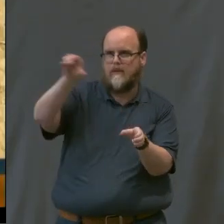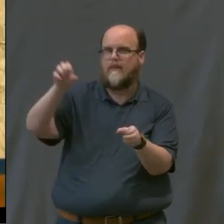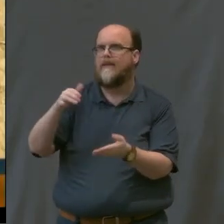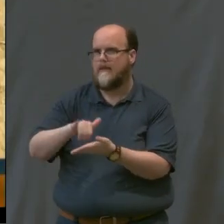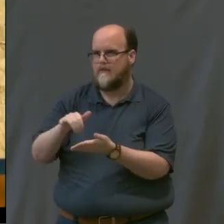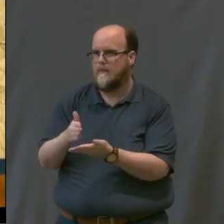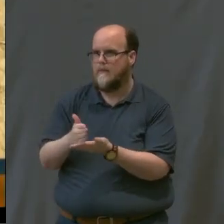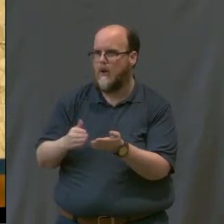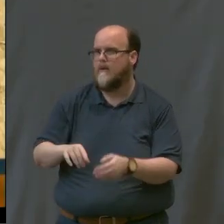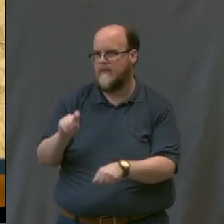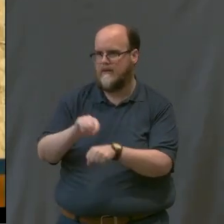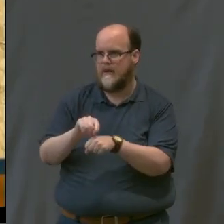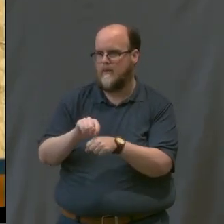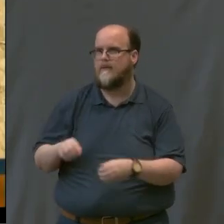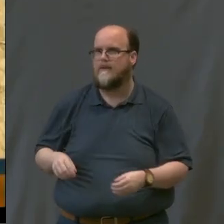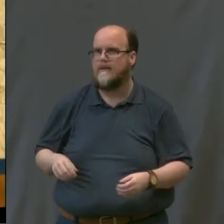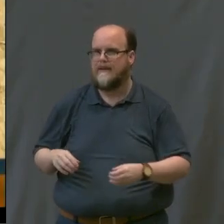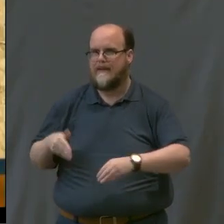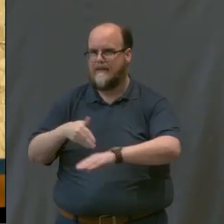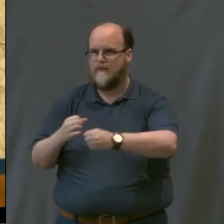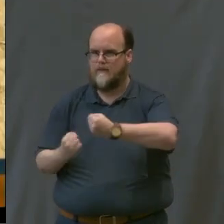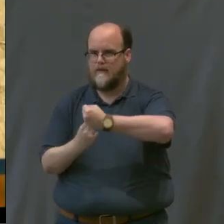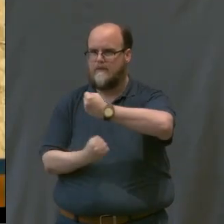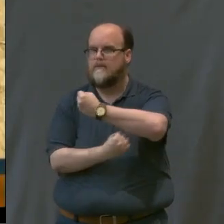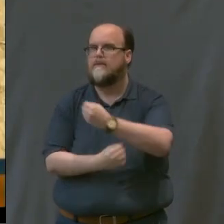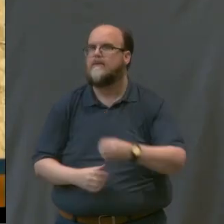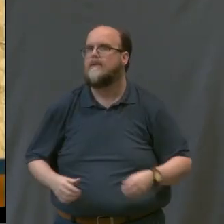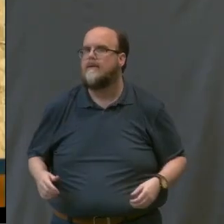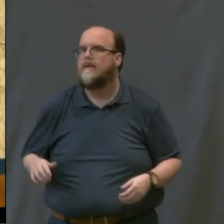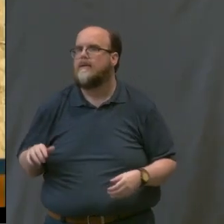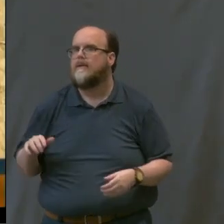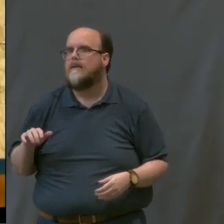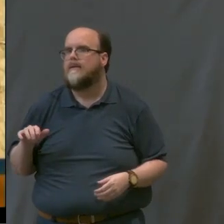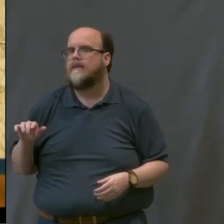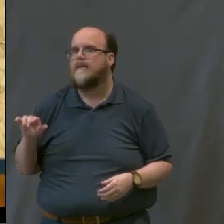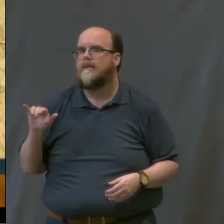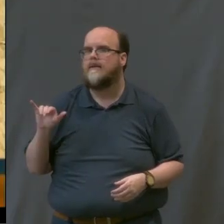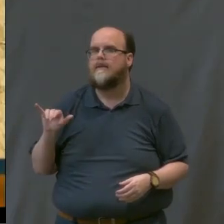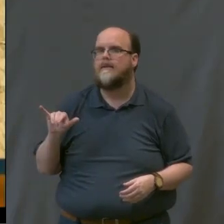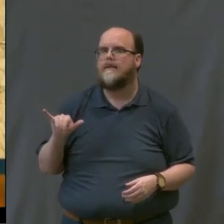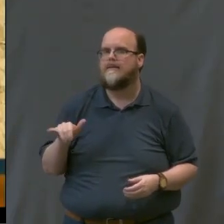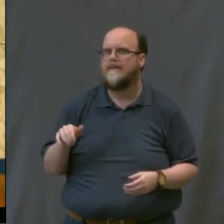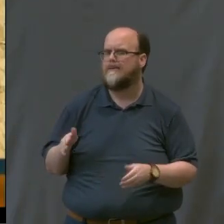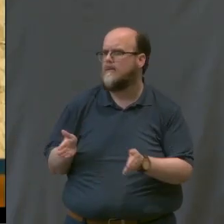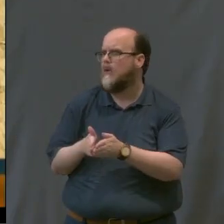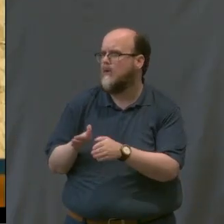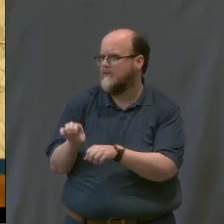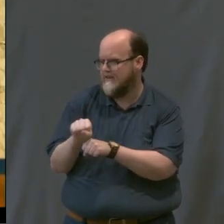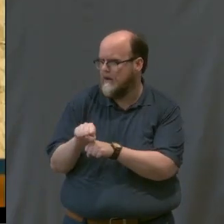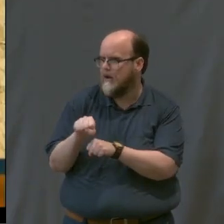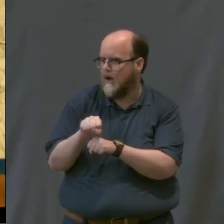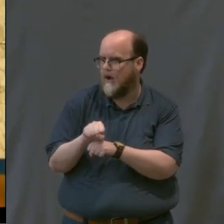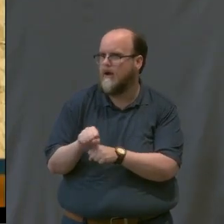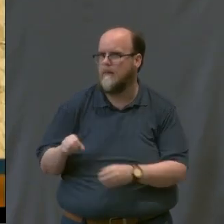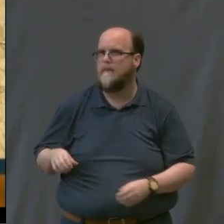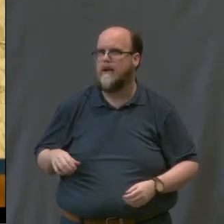wall, almost at the foundation. This is a little synagogue, little place of